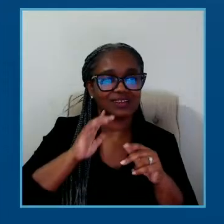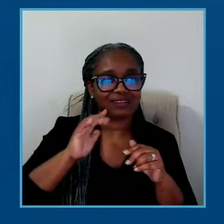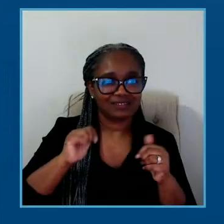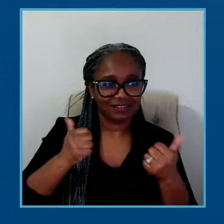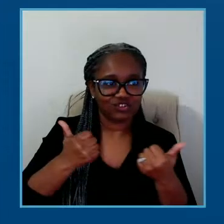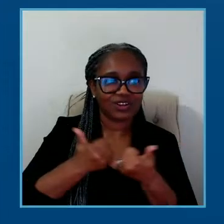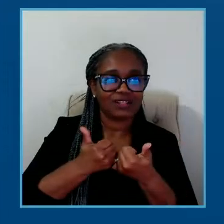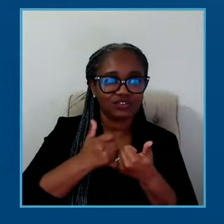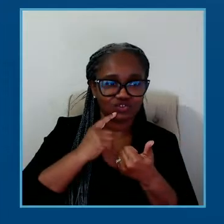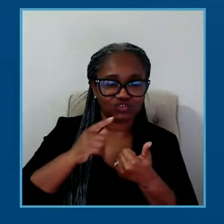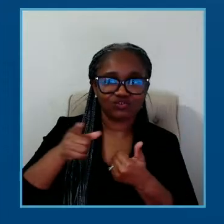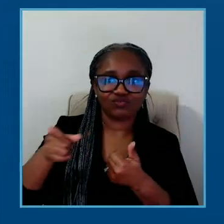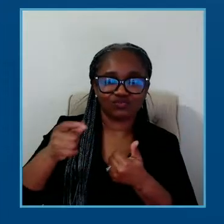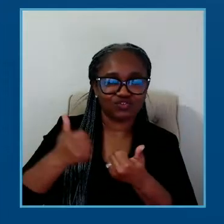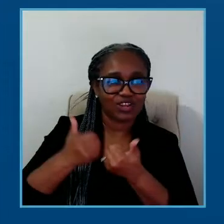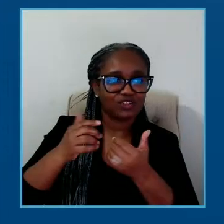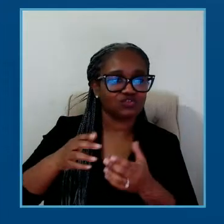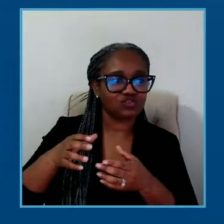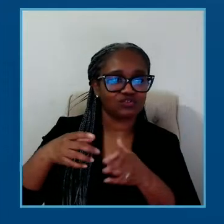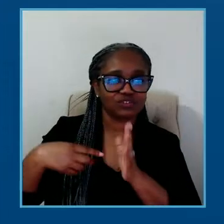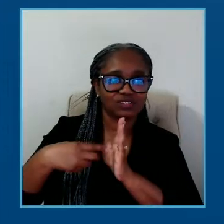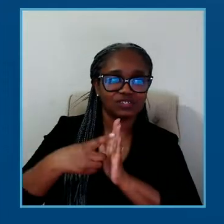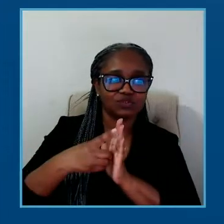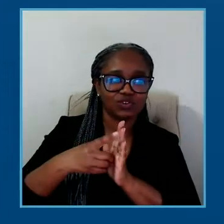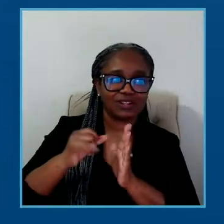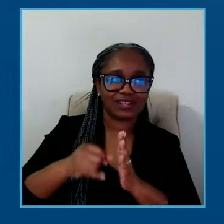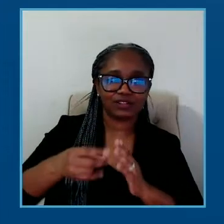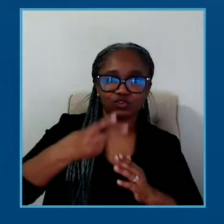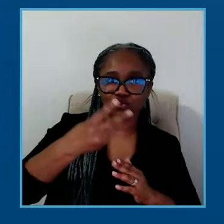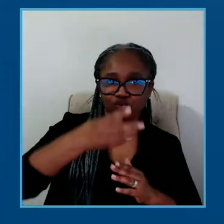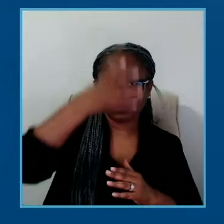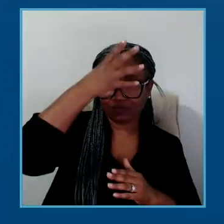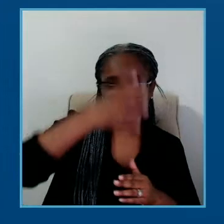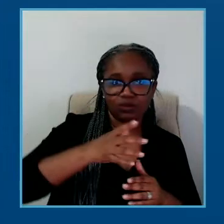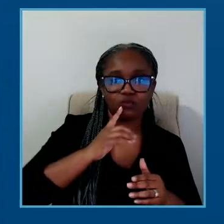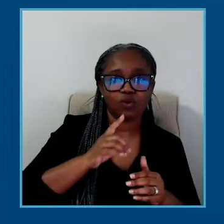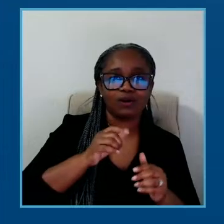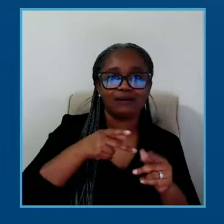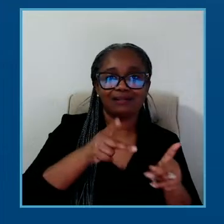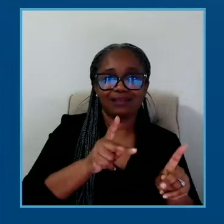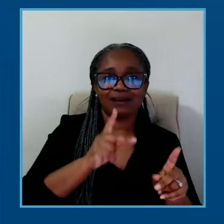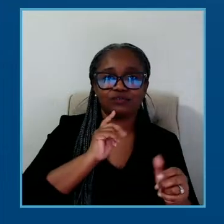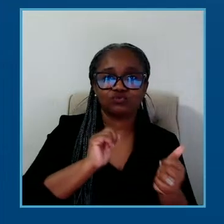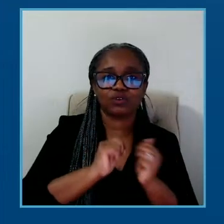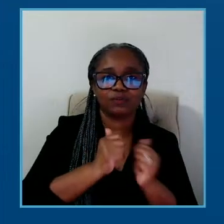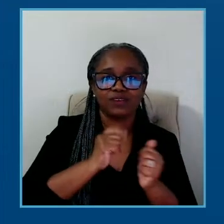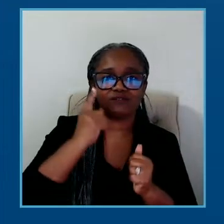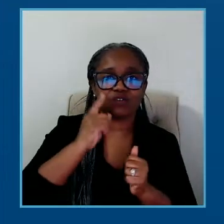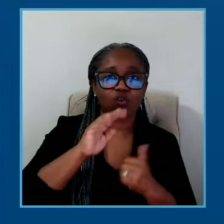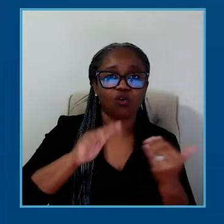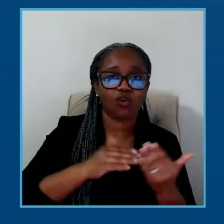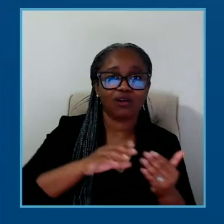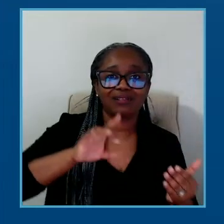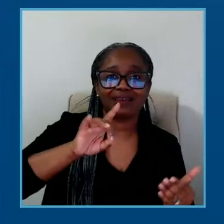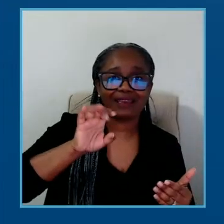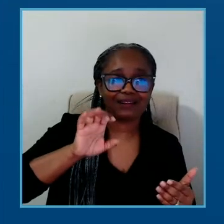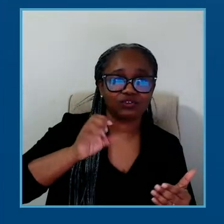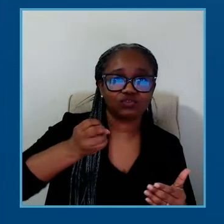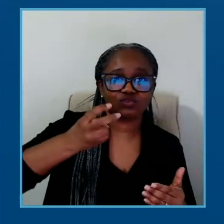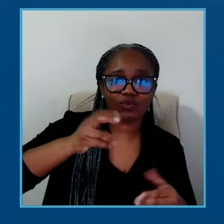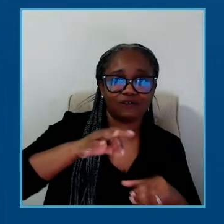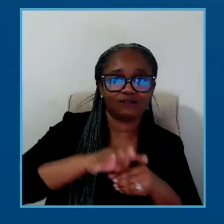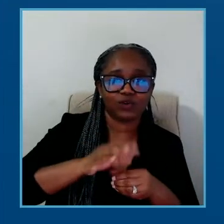ballot, Malcolm Kenyatta and David Hogg, were allowed to compete for all 812.5 votes cast, while the 3 women